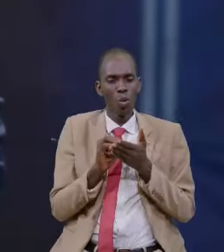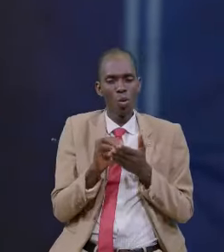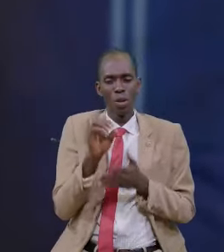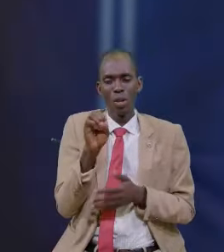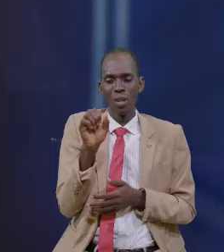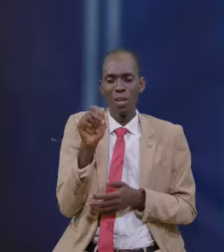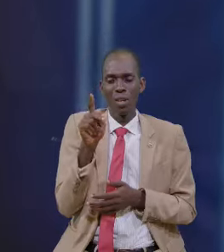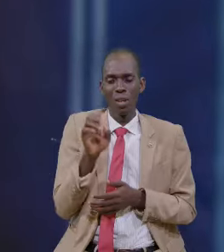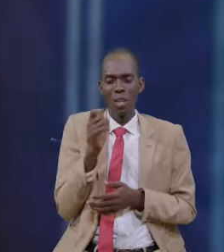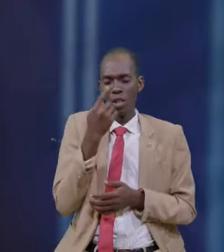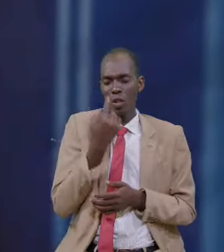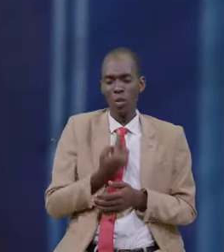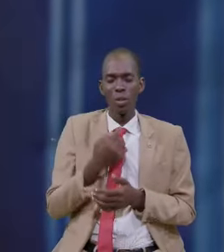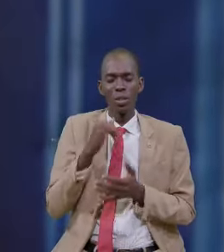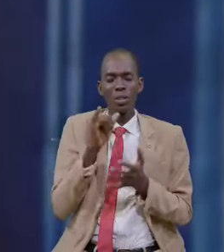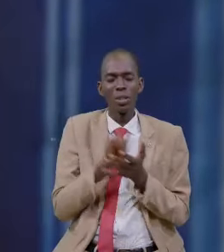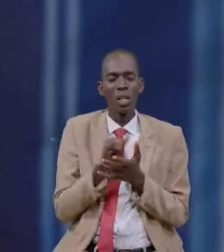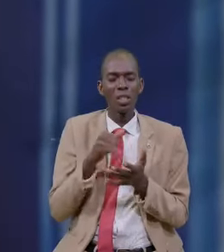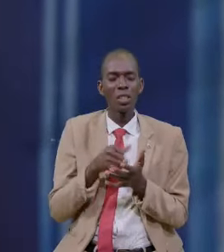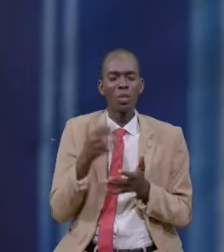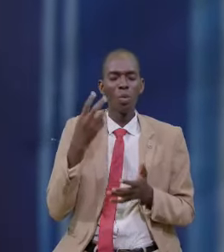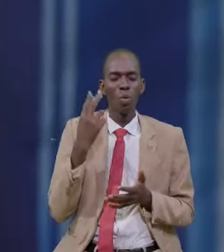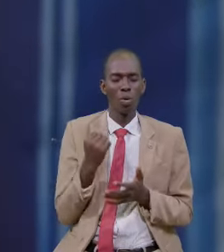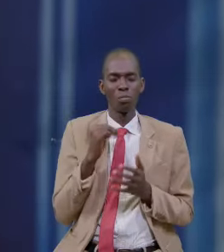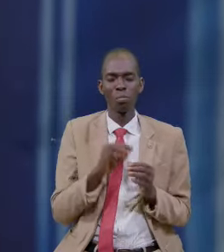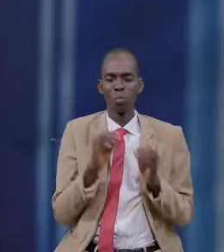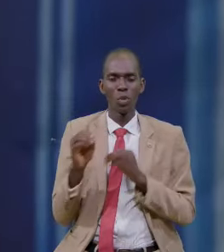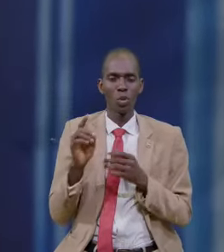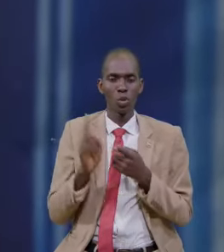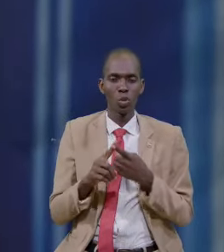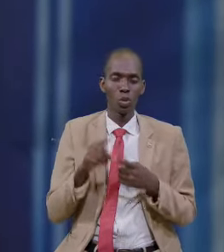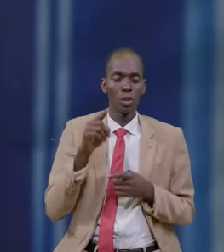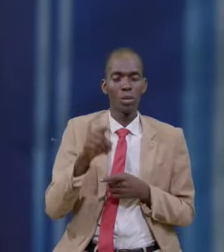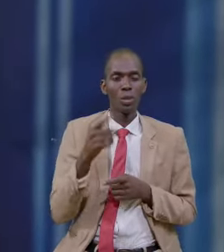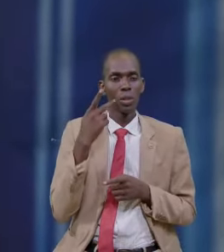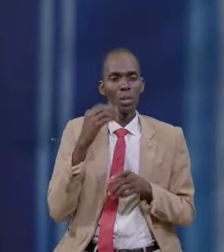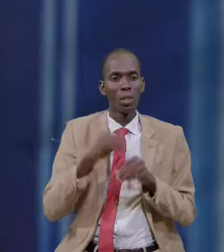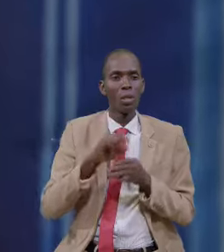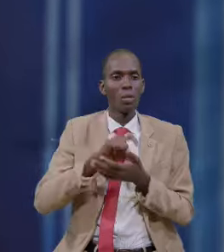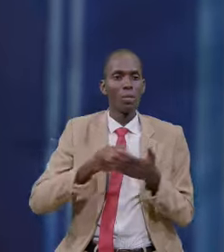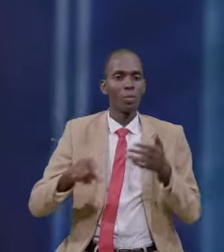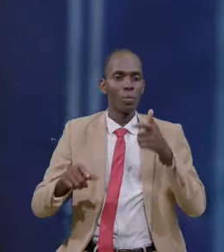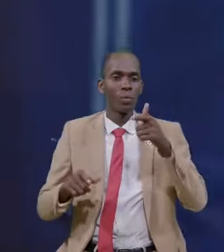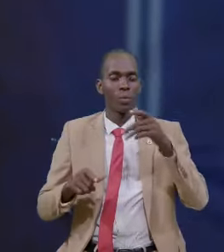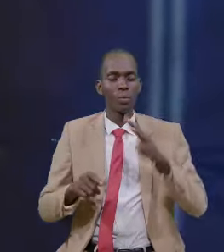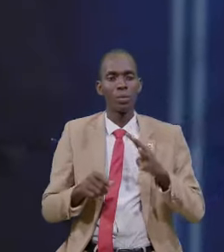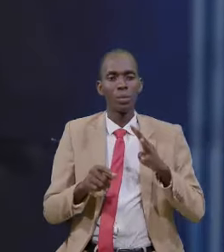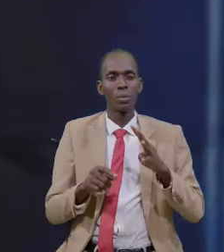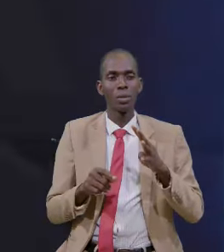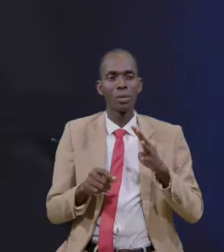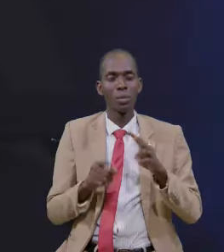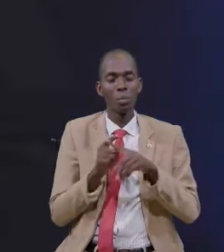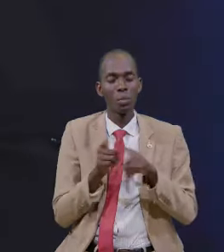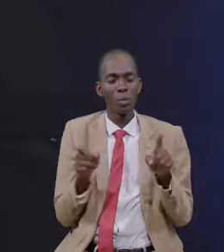it was imputed unto him. Look at verse 24. In verse 24 it says, but for